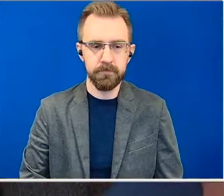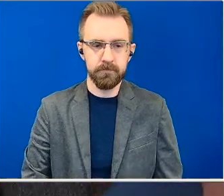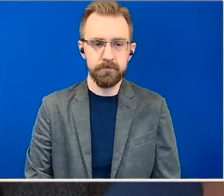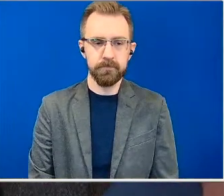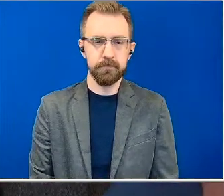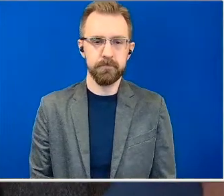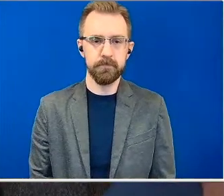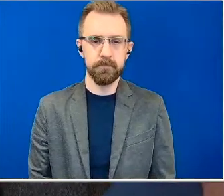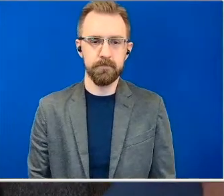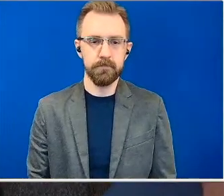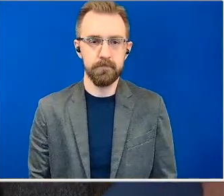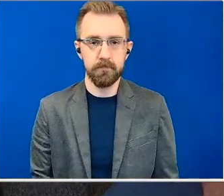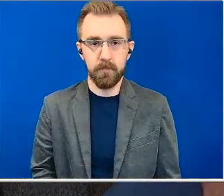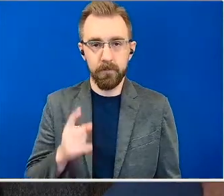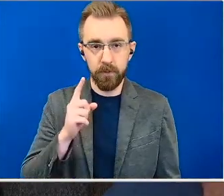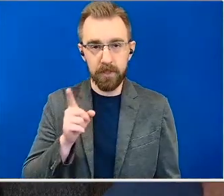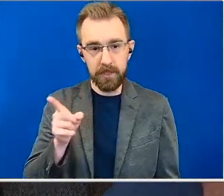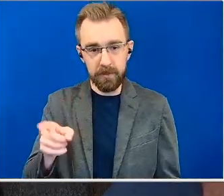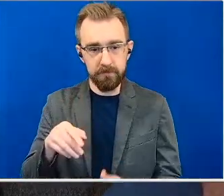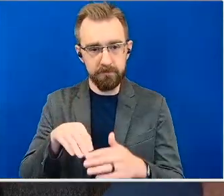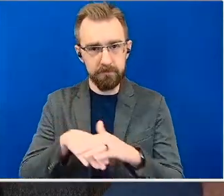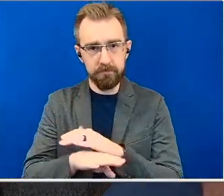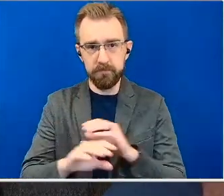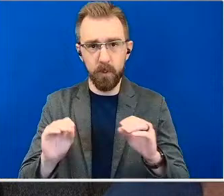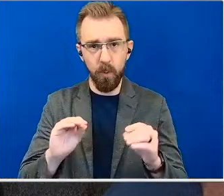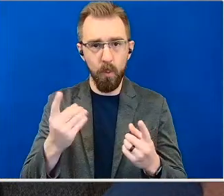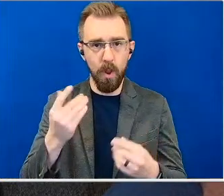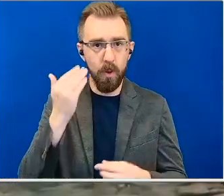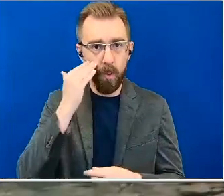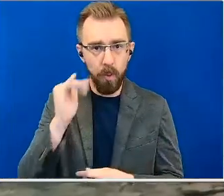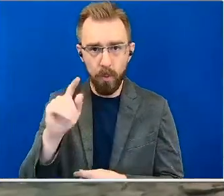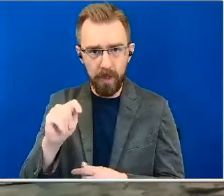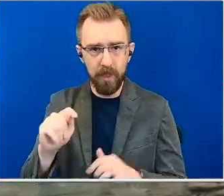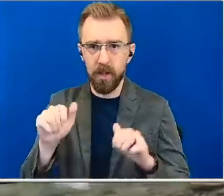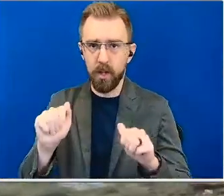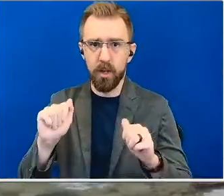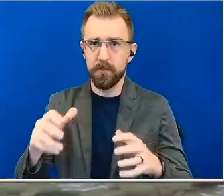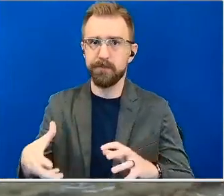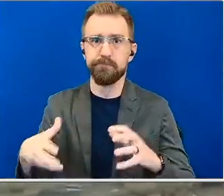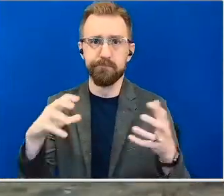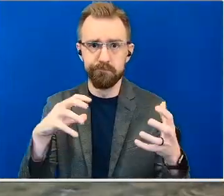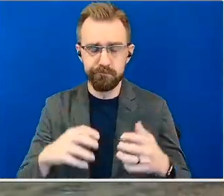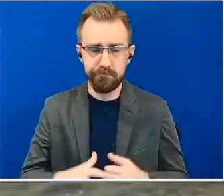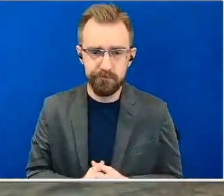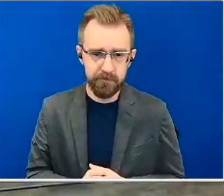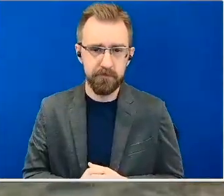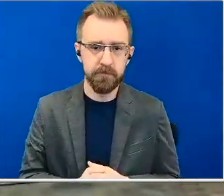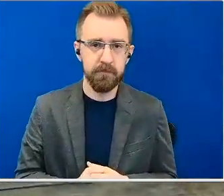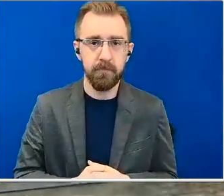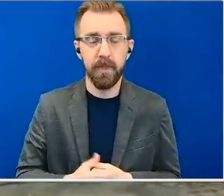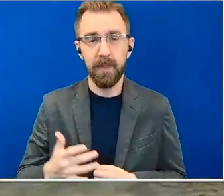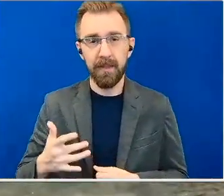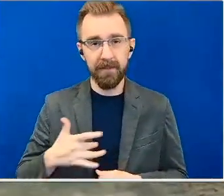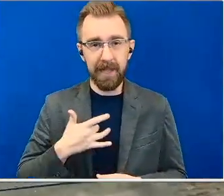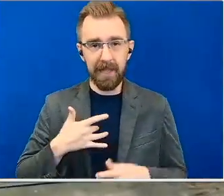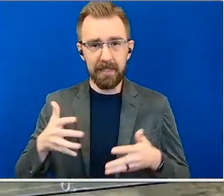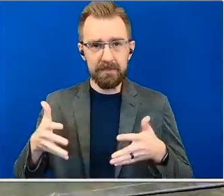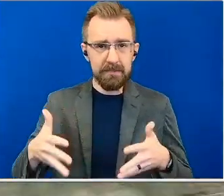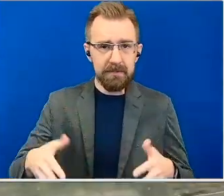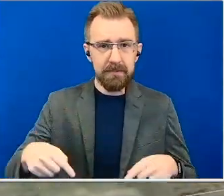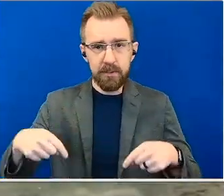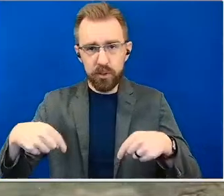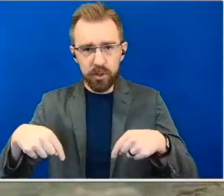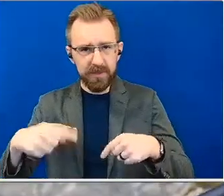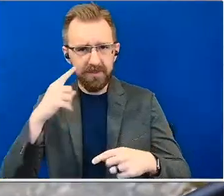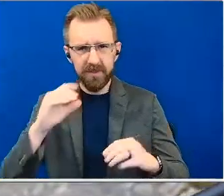For him to go into it and no one know it, it could have been a disaster. Feeling jittery and nervous for no good